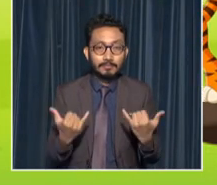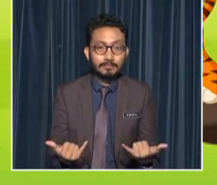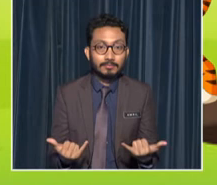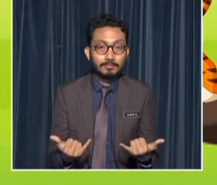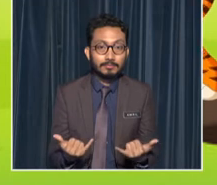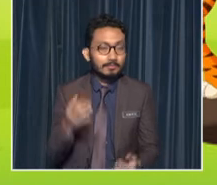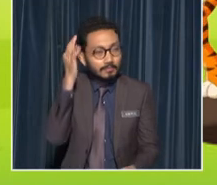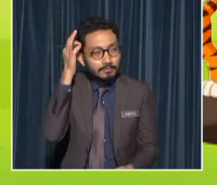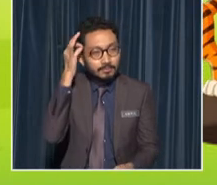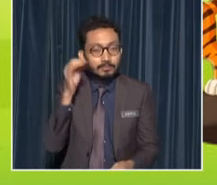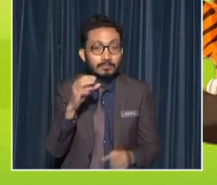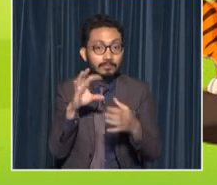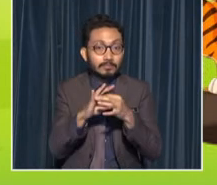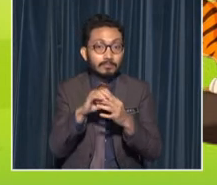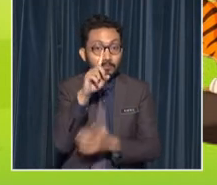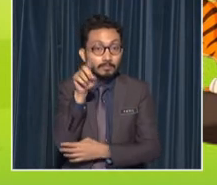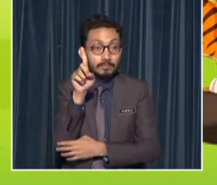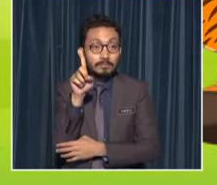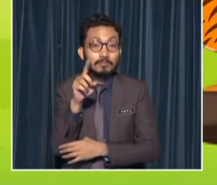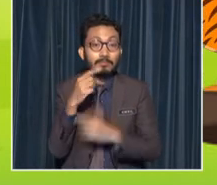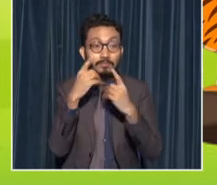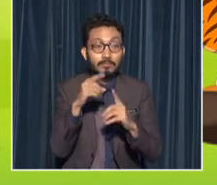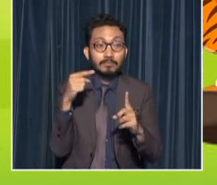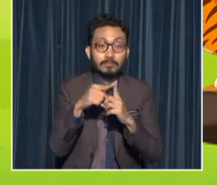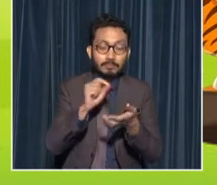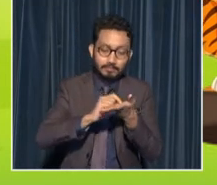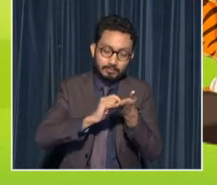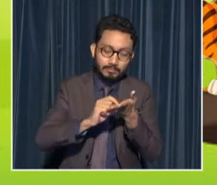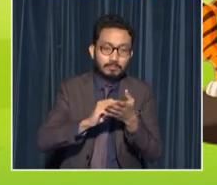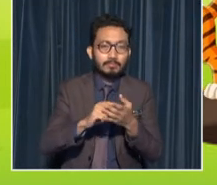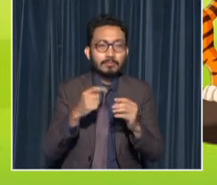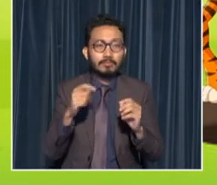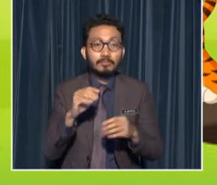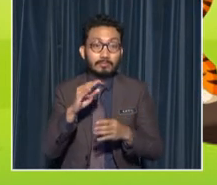Now, think of the correct answers to fill